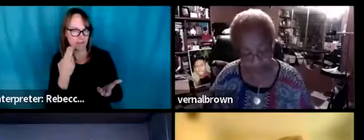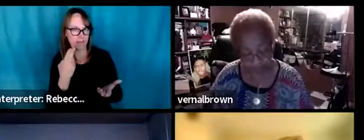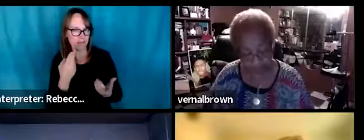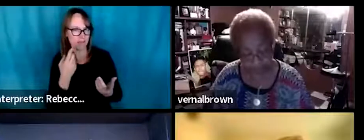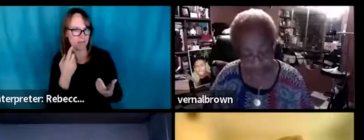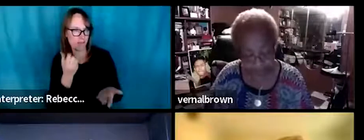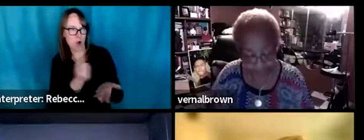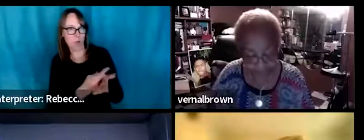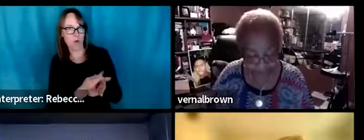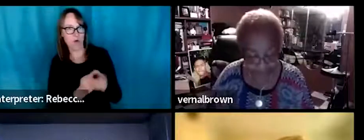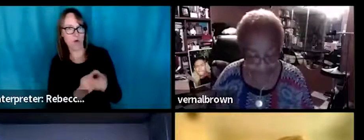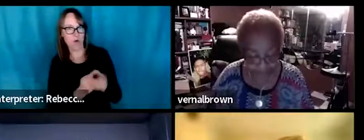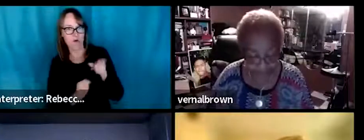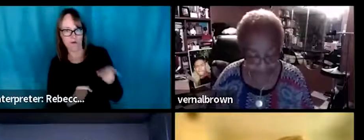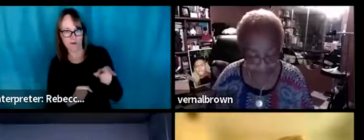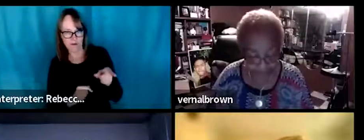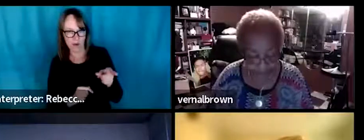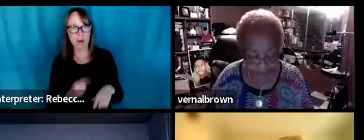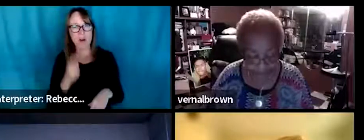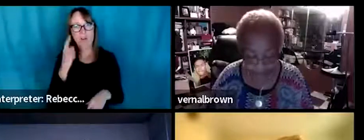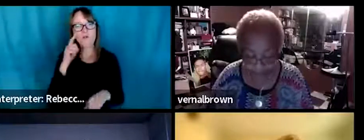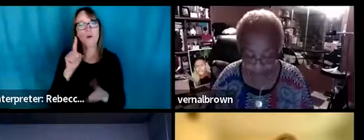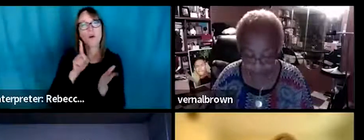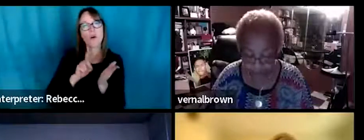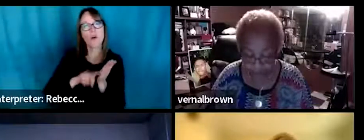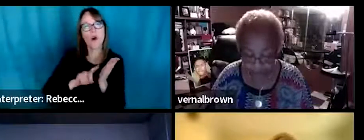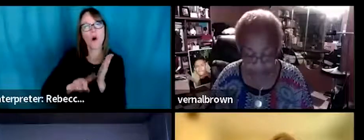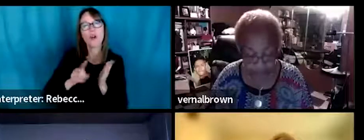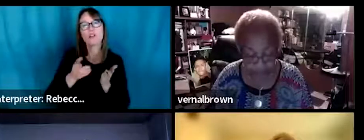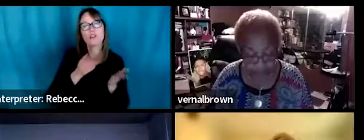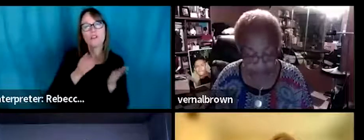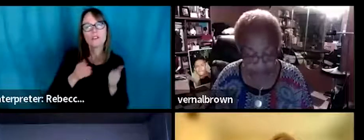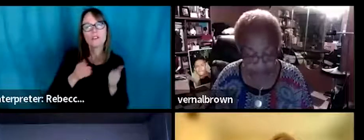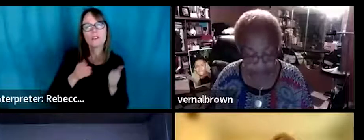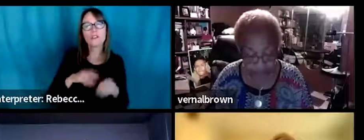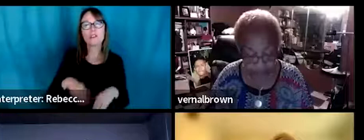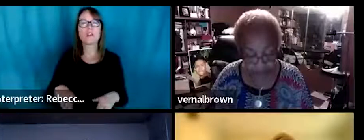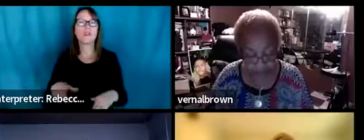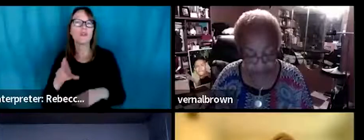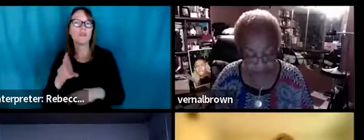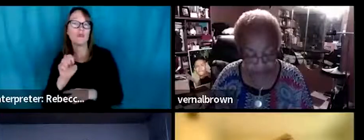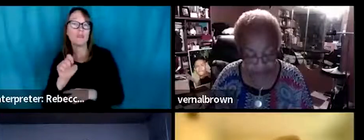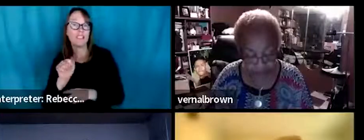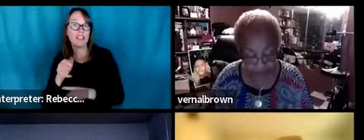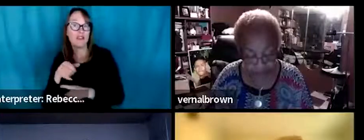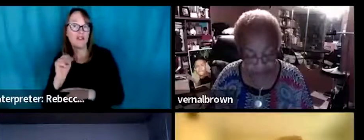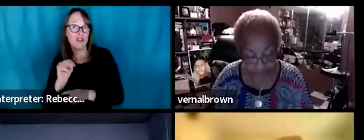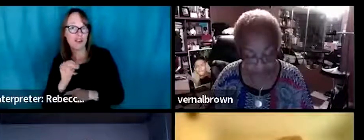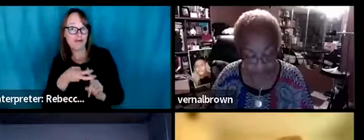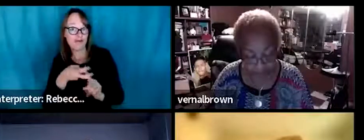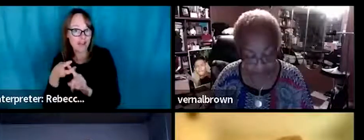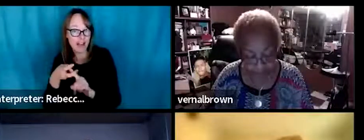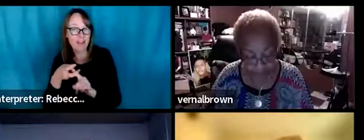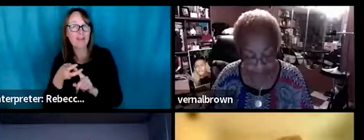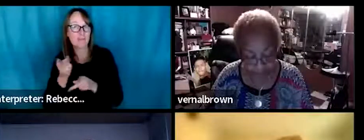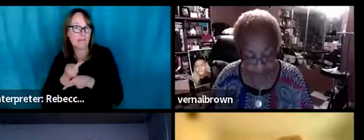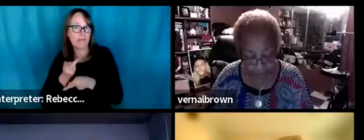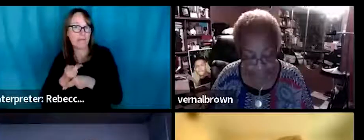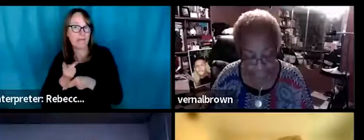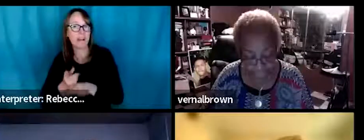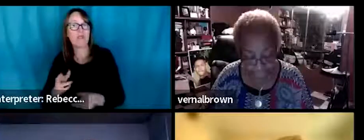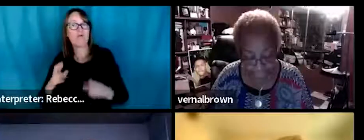audit services for Bi-State's pension plan and 401k retirement savings program at a not-to-exceed amount of